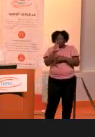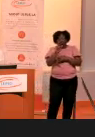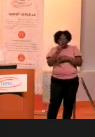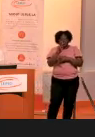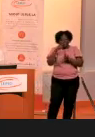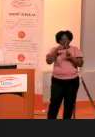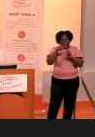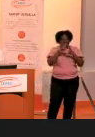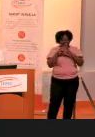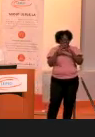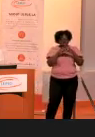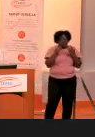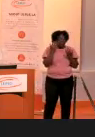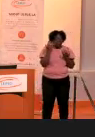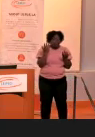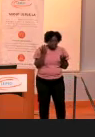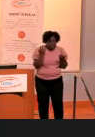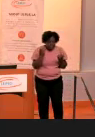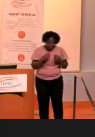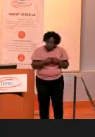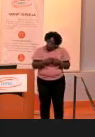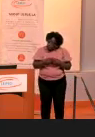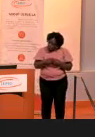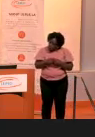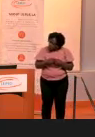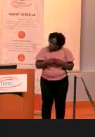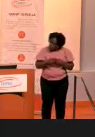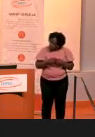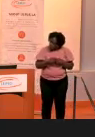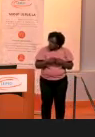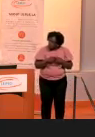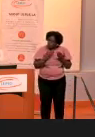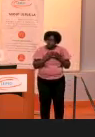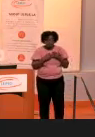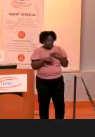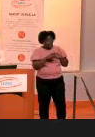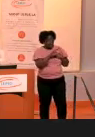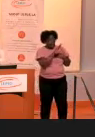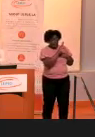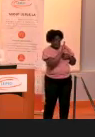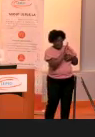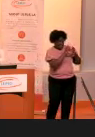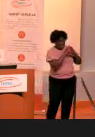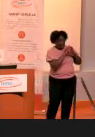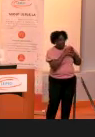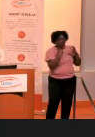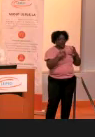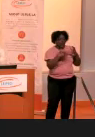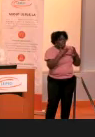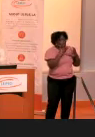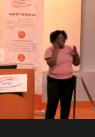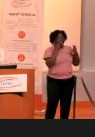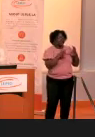is, why not take one of the best aspects of a B cell, which is the antibody, combine